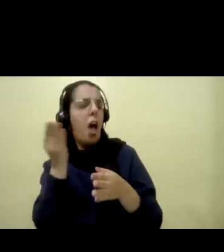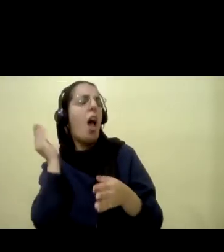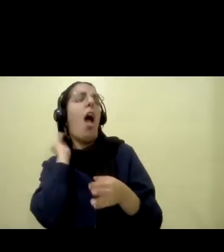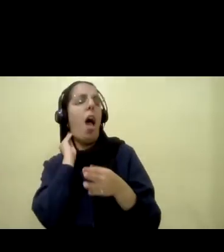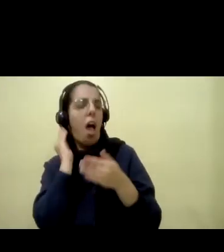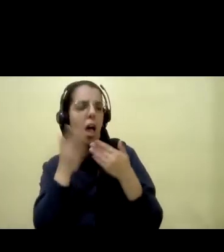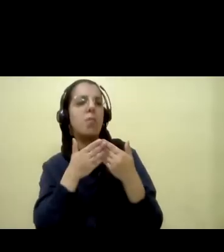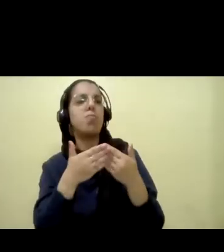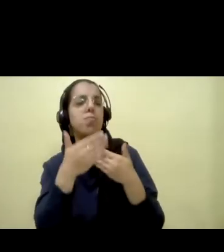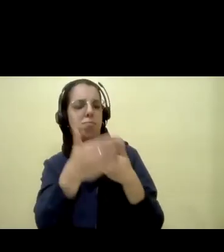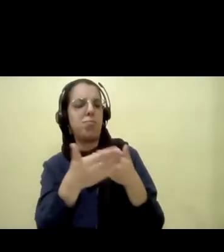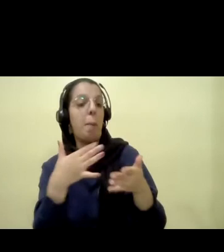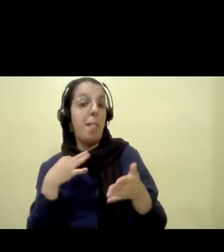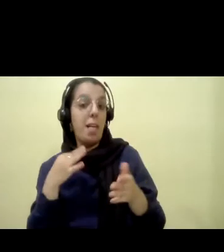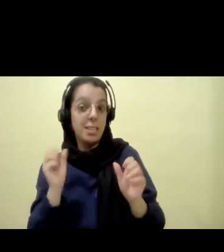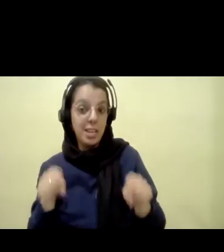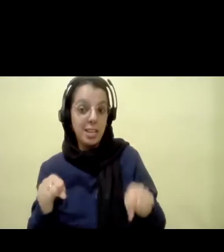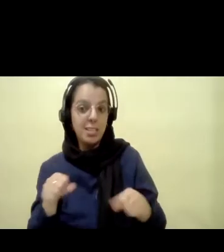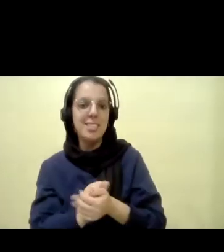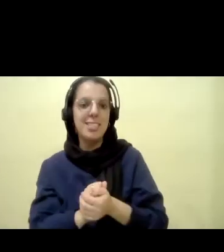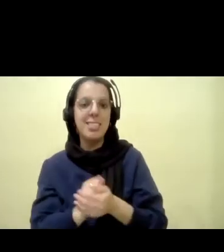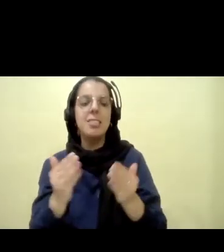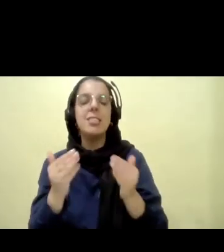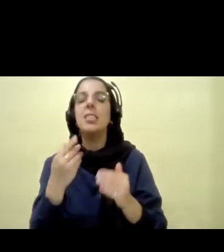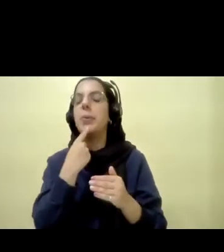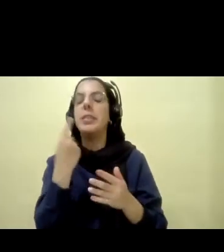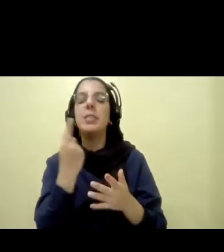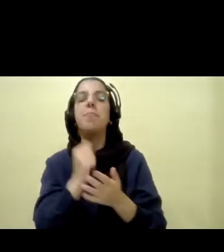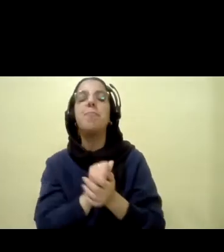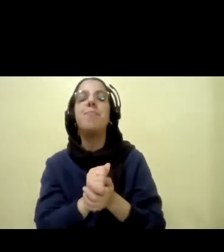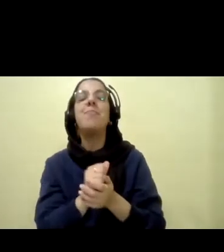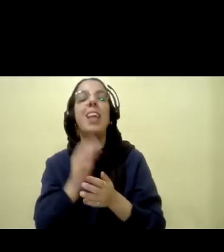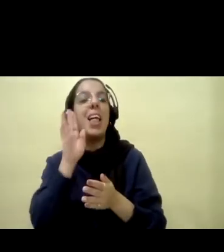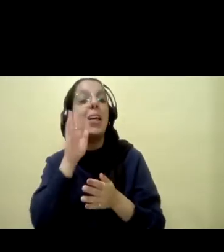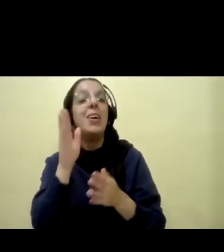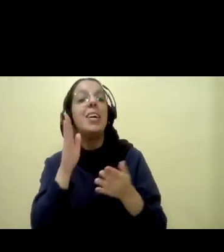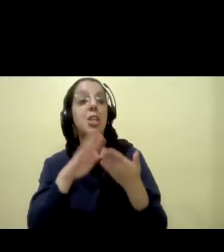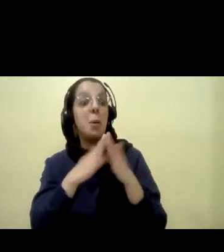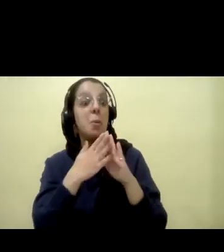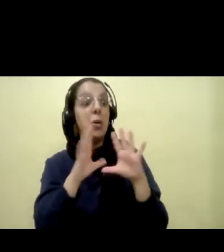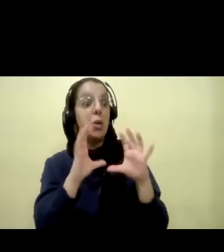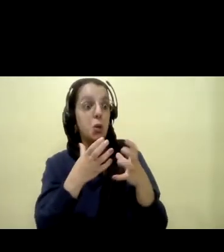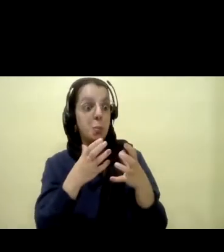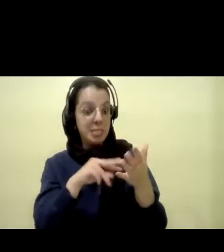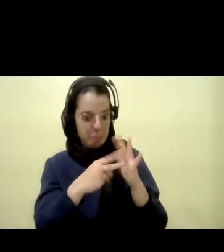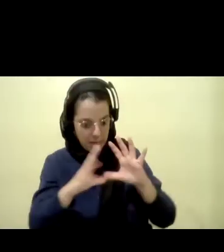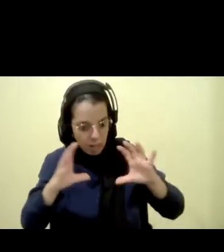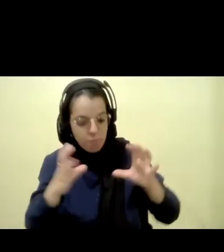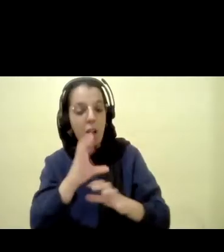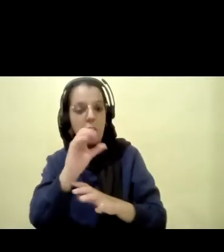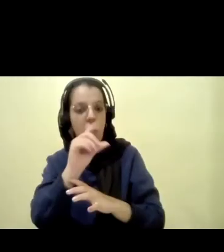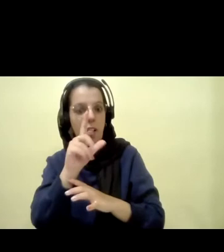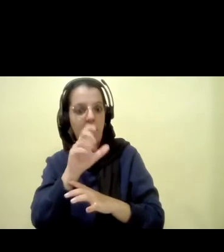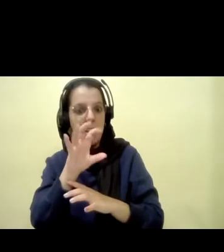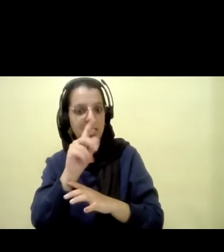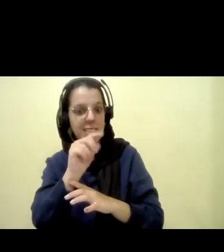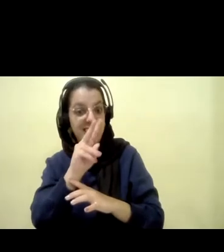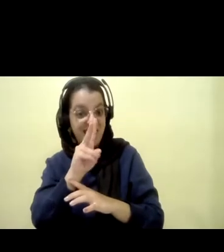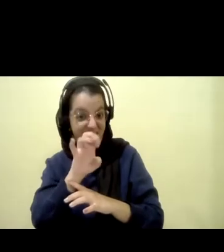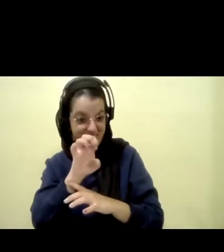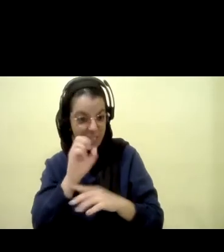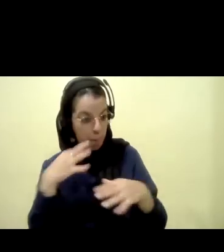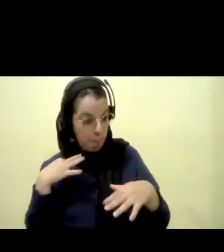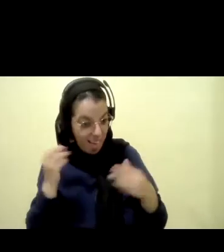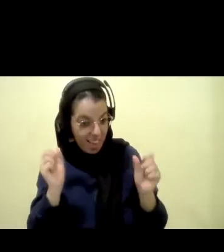sure. Hi there, can community groups apply? Are they considered a collective? That's a really good question. So